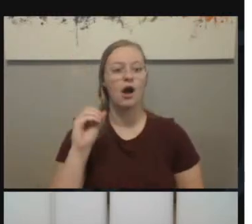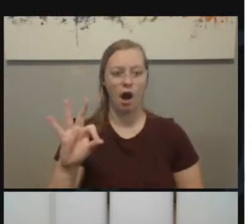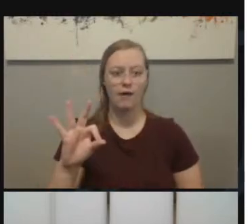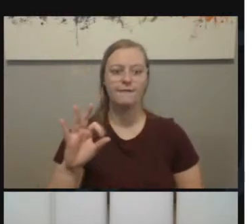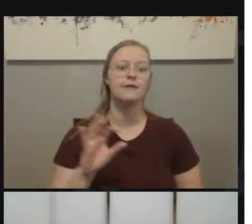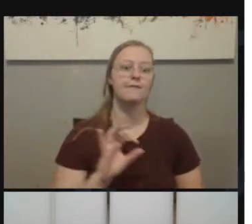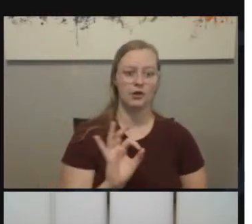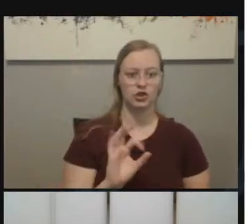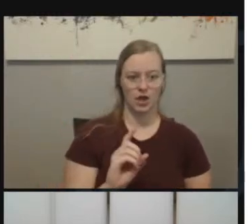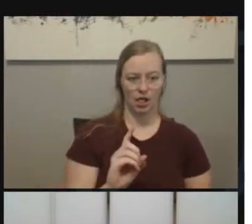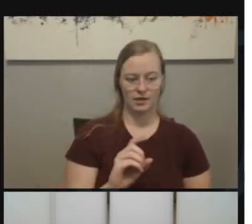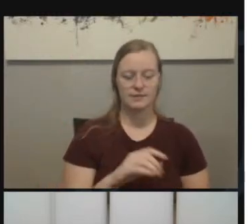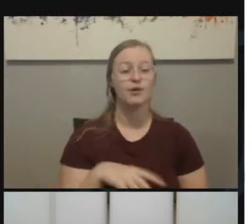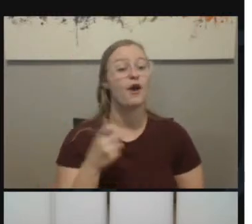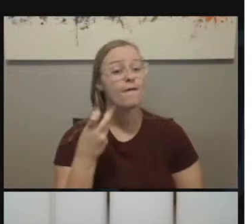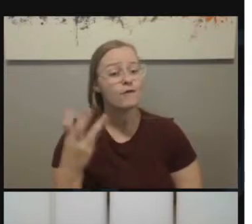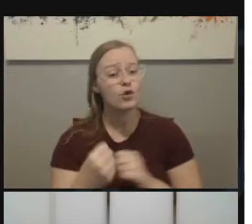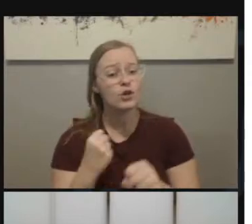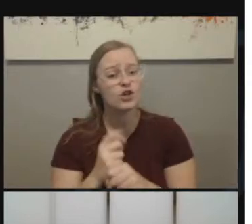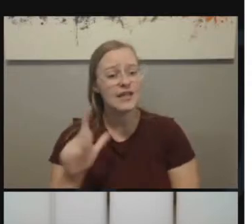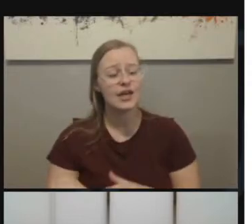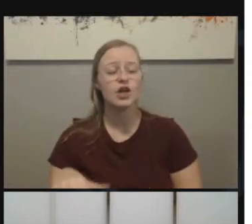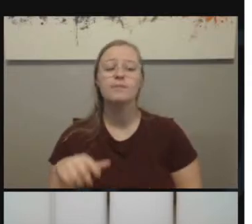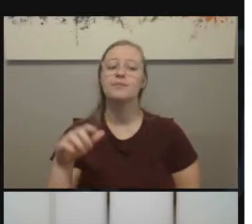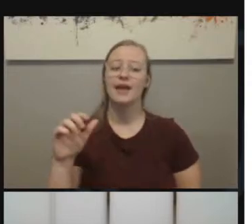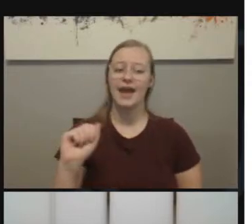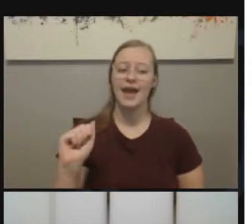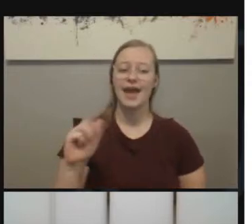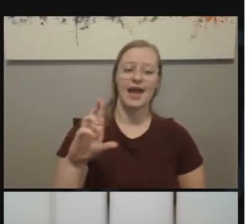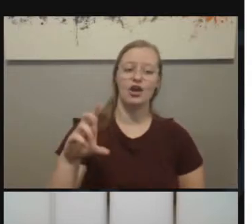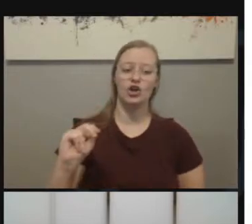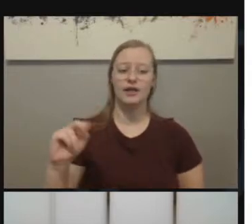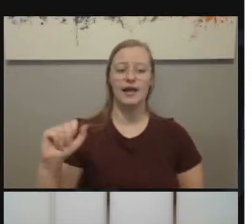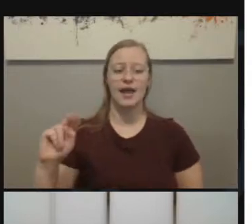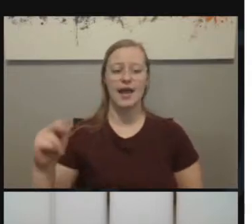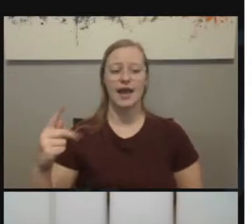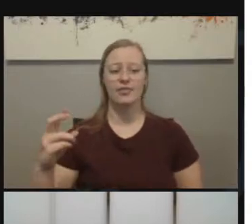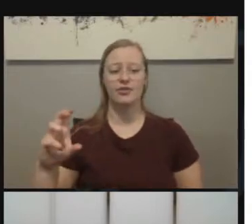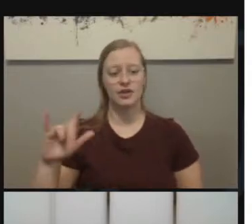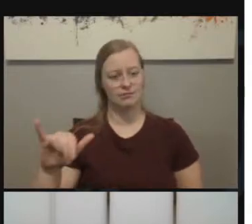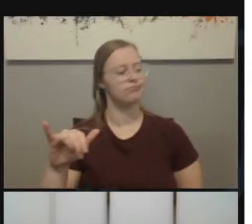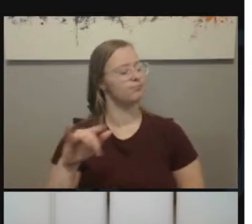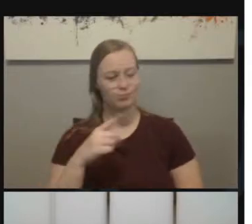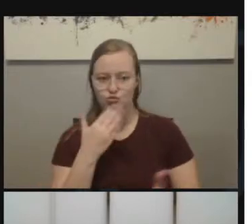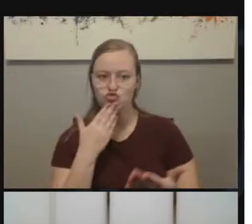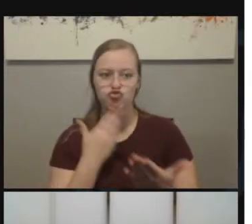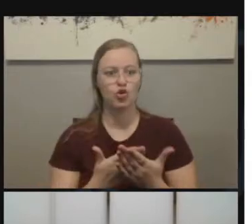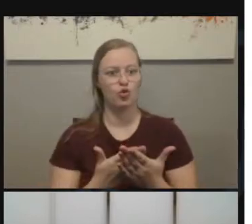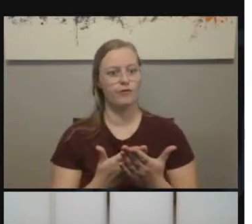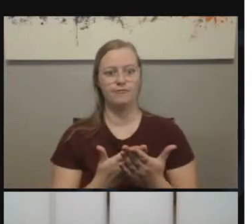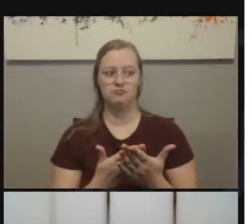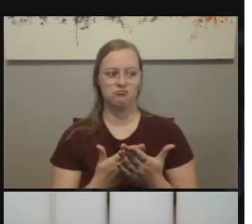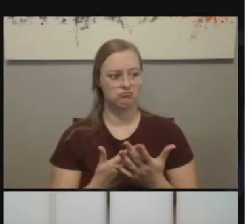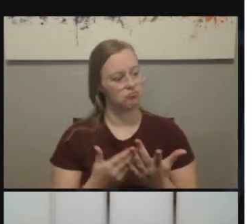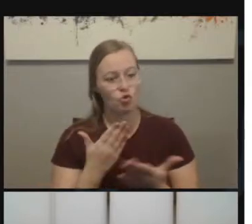years later, Aaron Anthony, having proven his mettle to